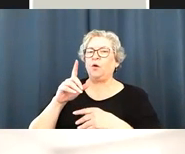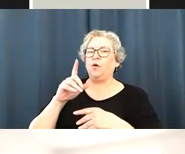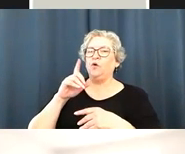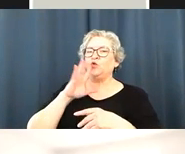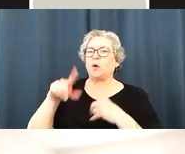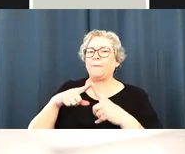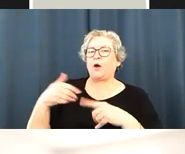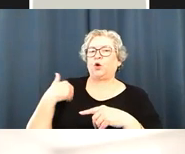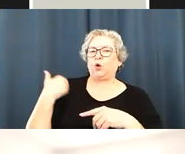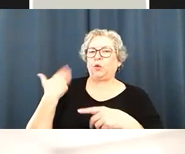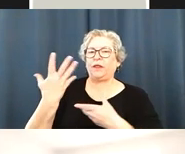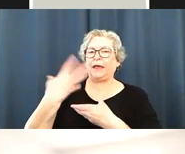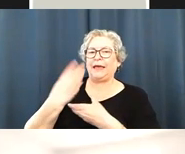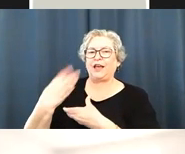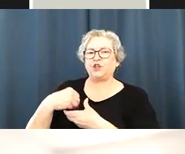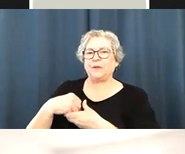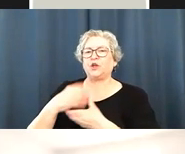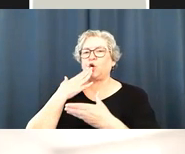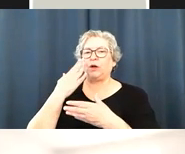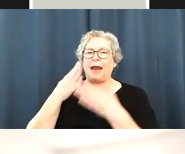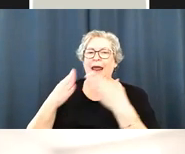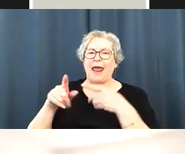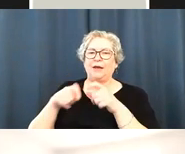up before we take some questions.